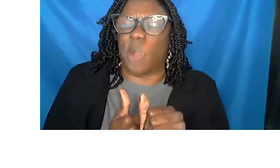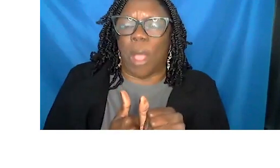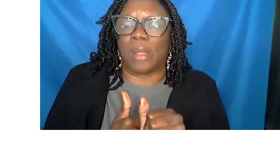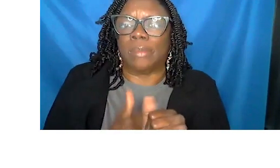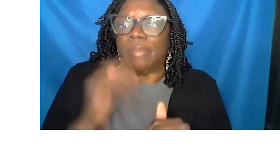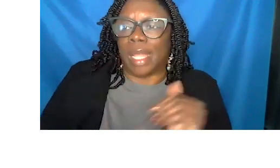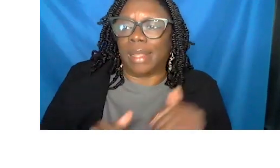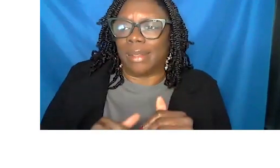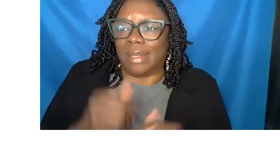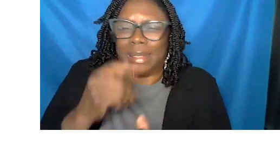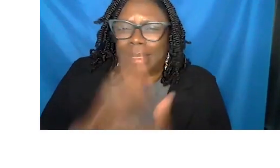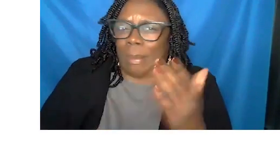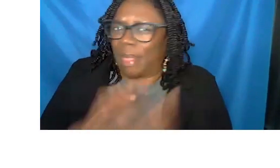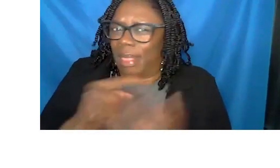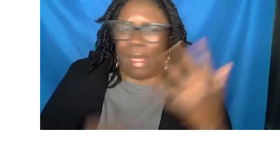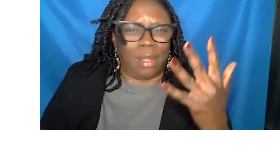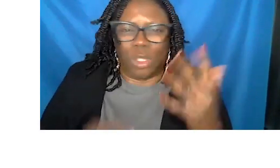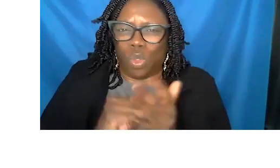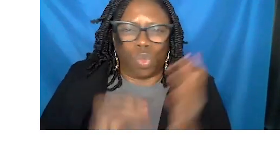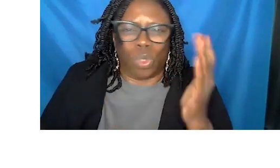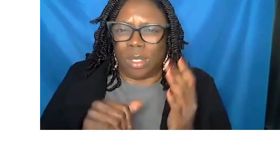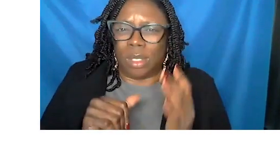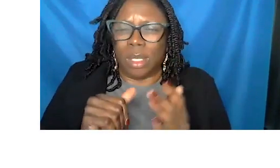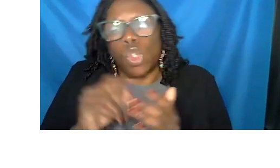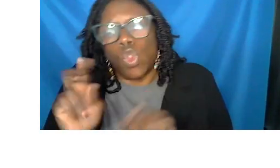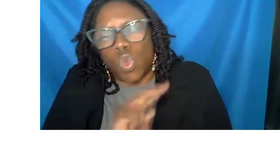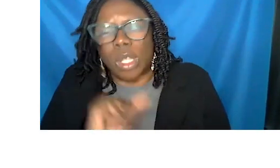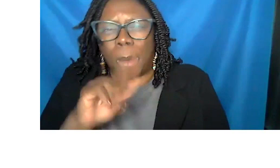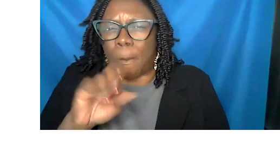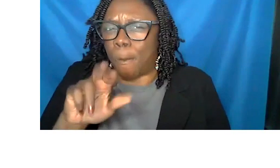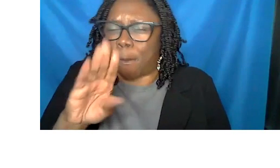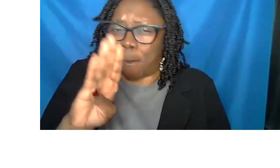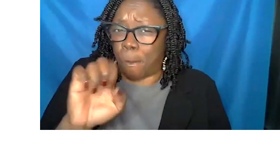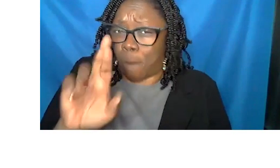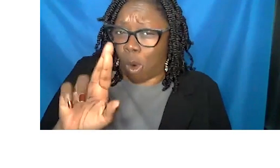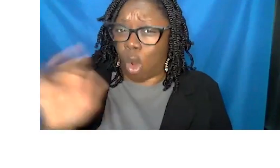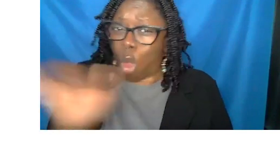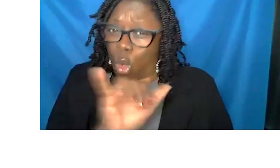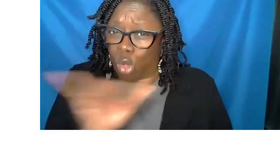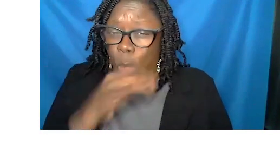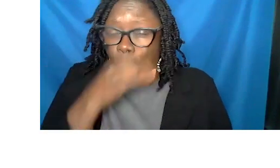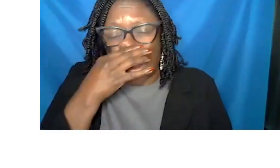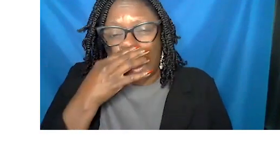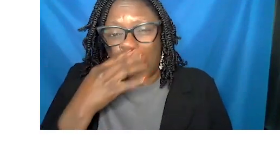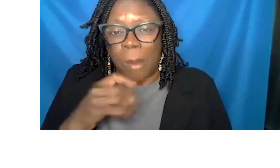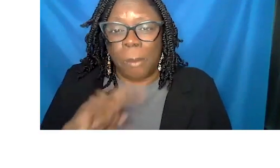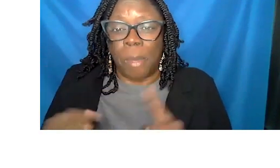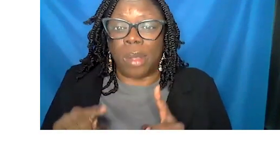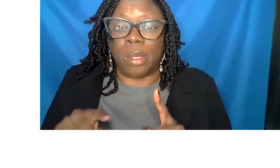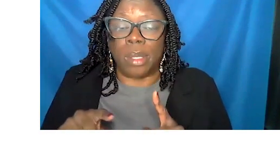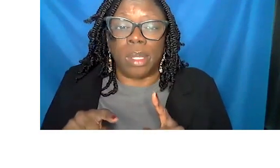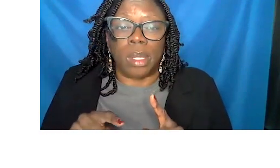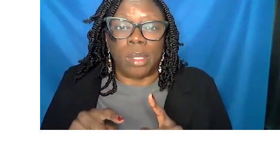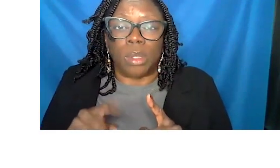certain tasks, students are probably using Bard as well. And then just to kind of highlight something